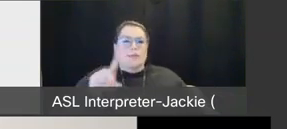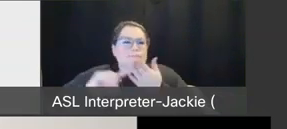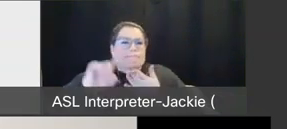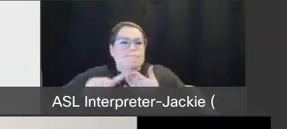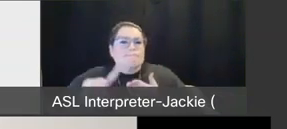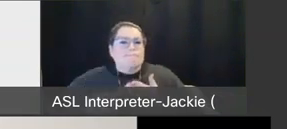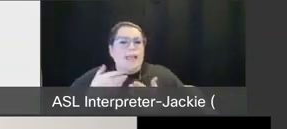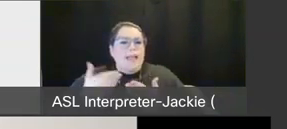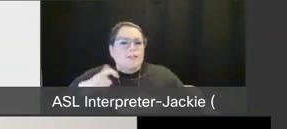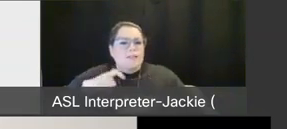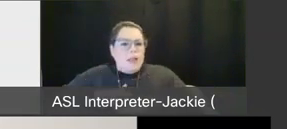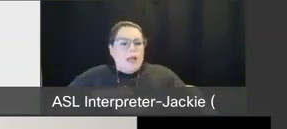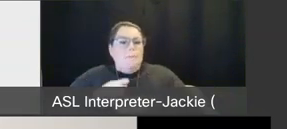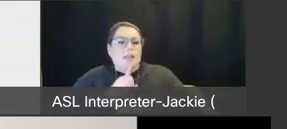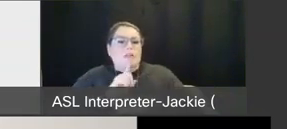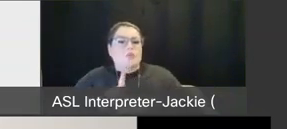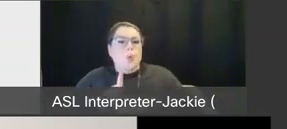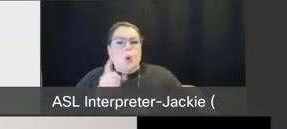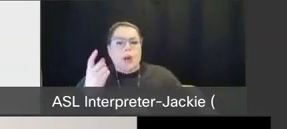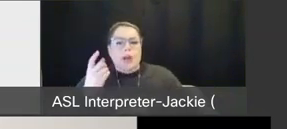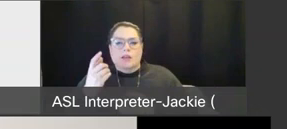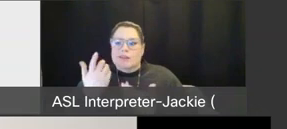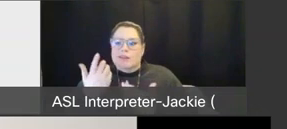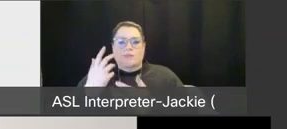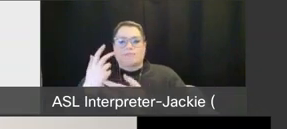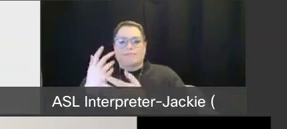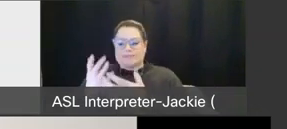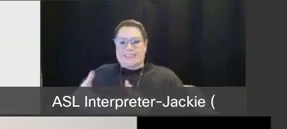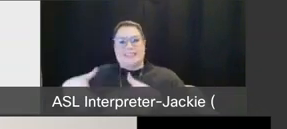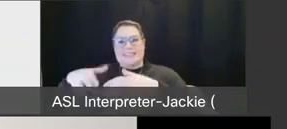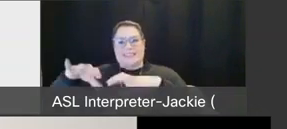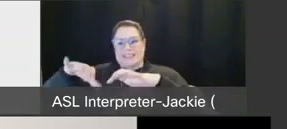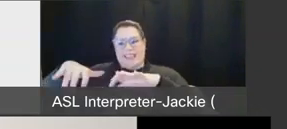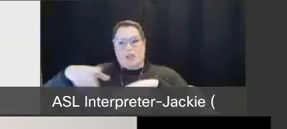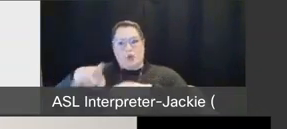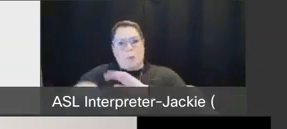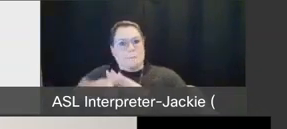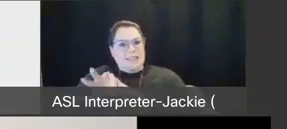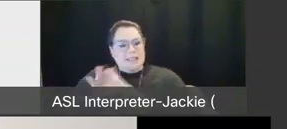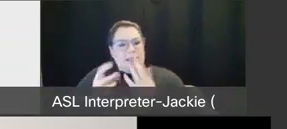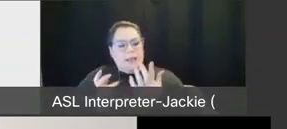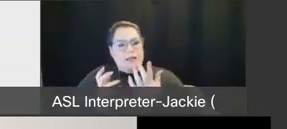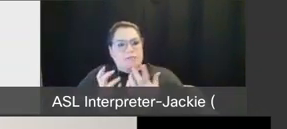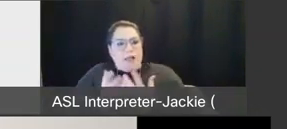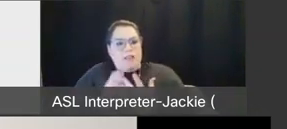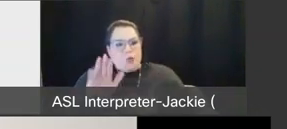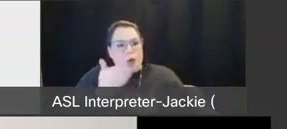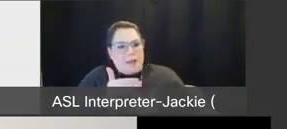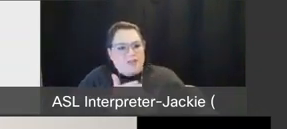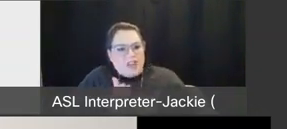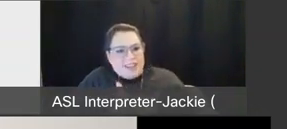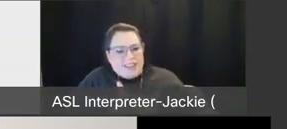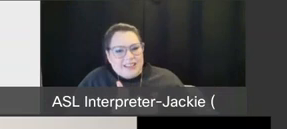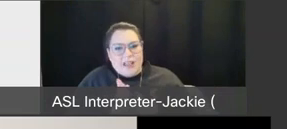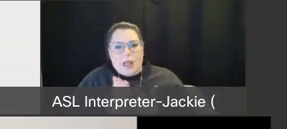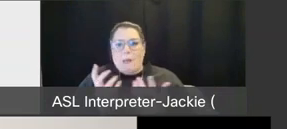your budget? And then, is it good for your climate? So if you're in South Florida, you're probably not going to be installing hardwood